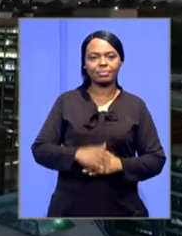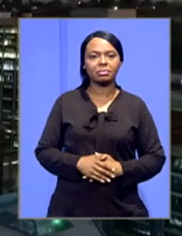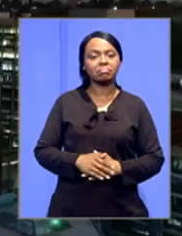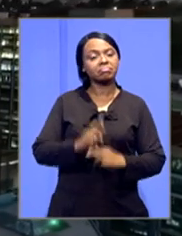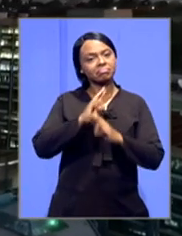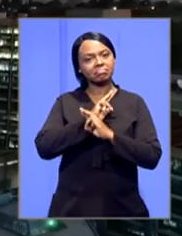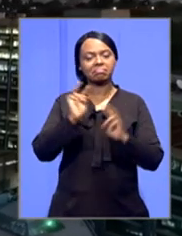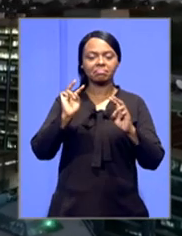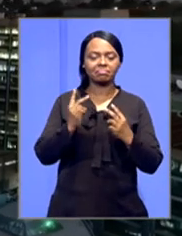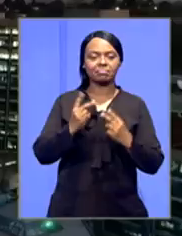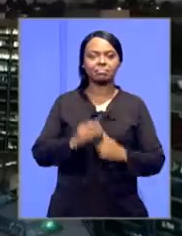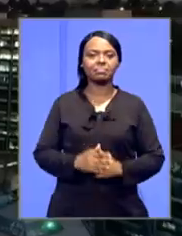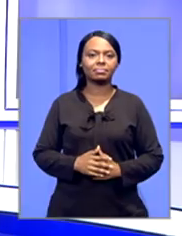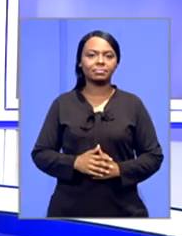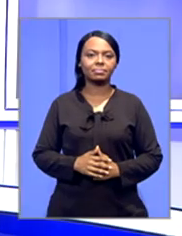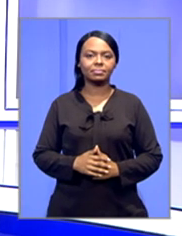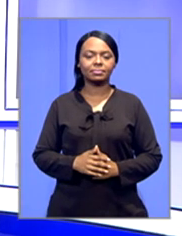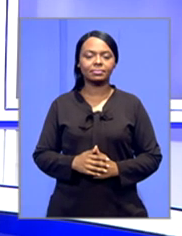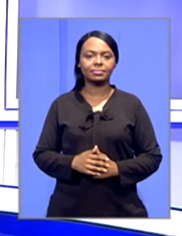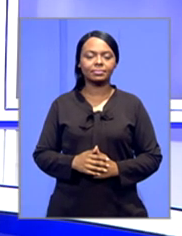iketle ka tshedimosetso.